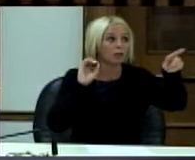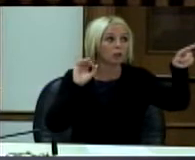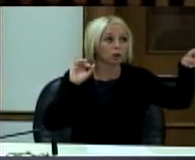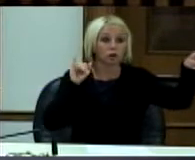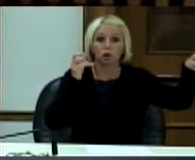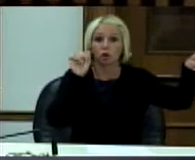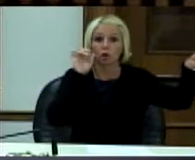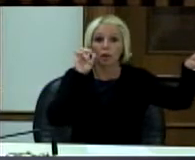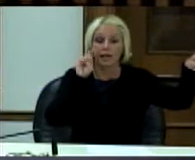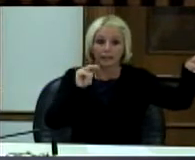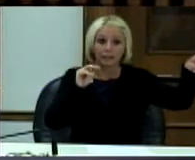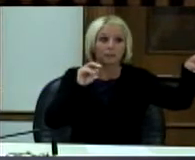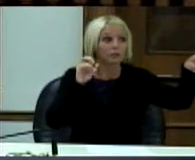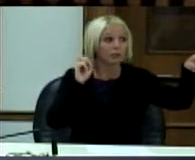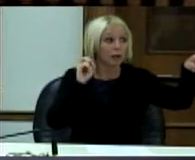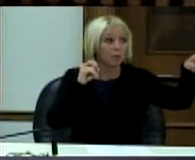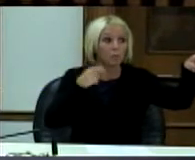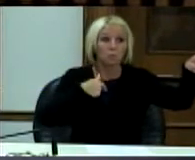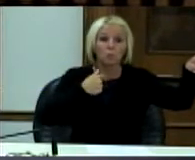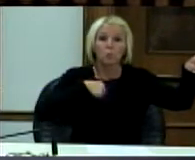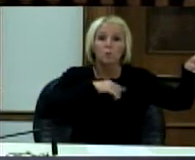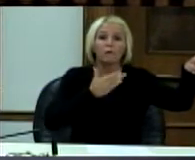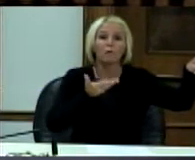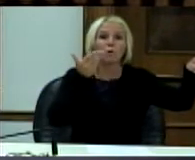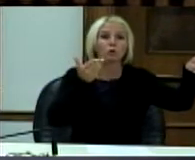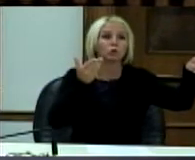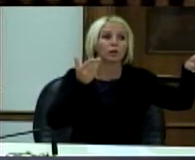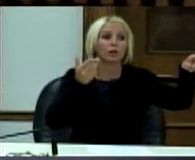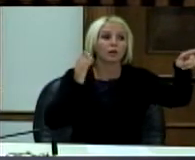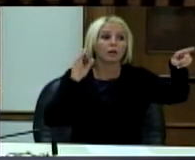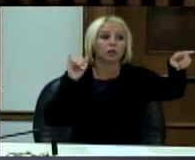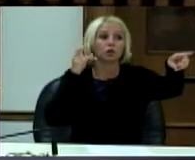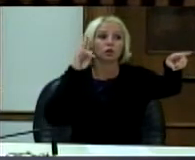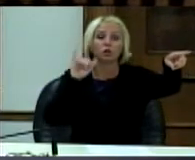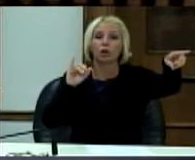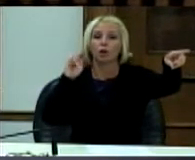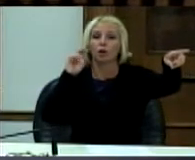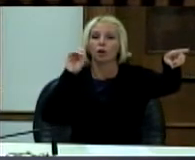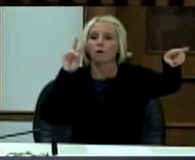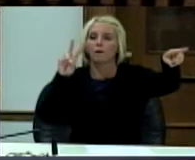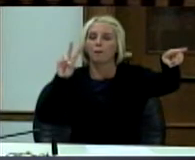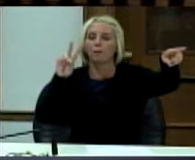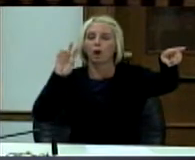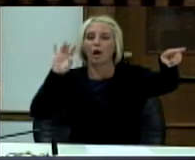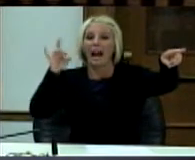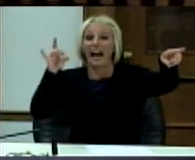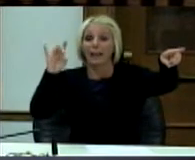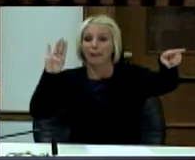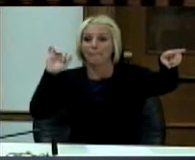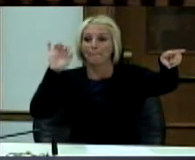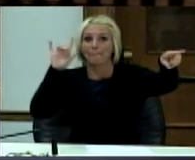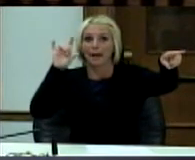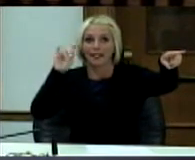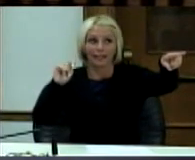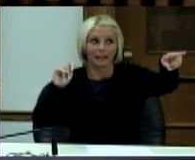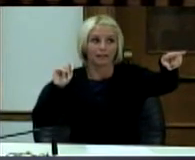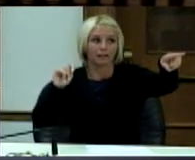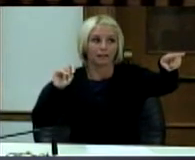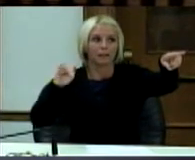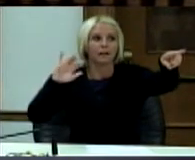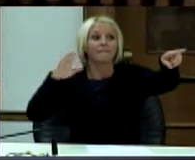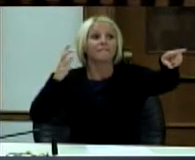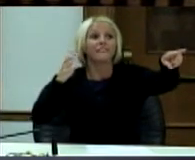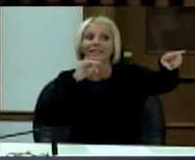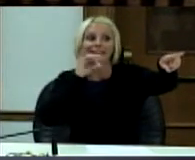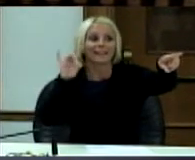Okay. So we have a motion in front of us. It'll be on the ballot November 8th. 5th. I'm sorry. The fifth. It's on the